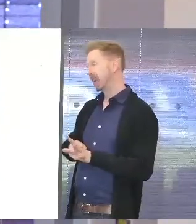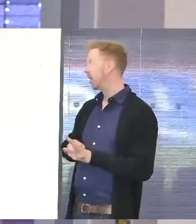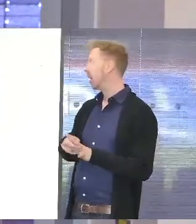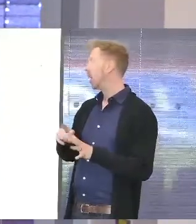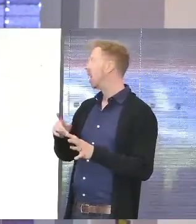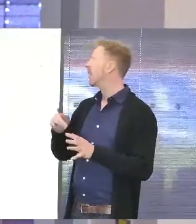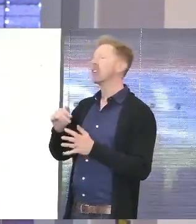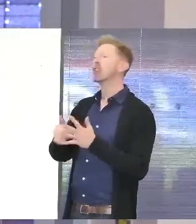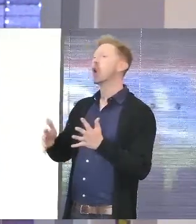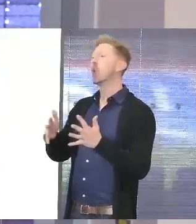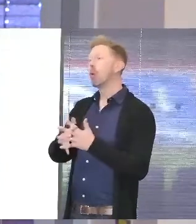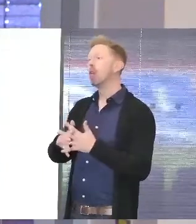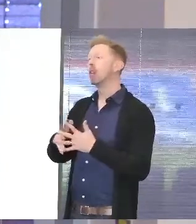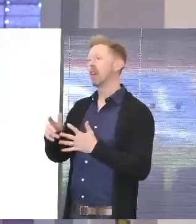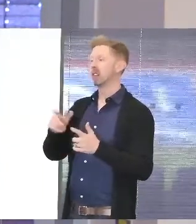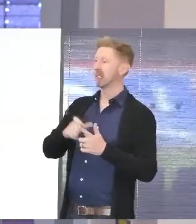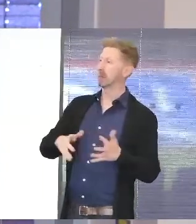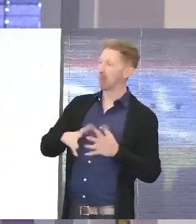part.